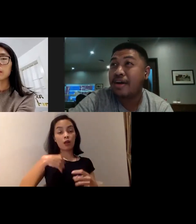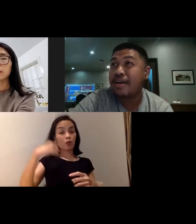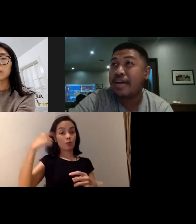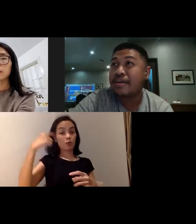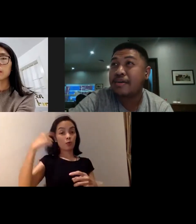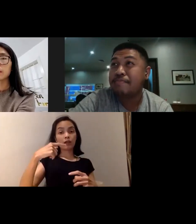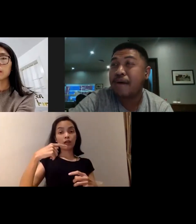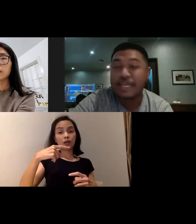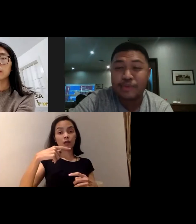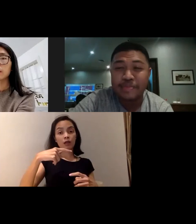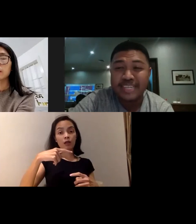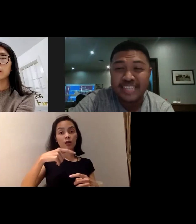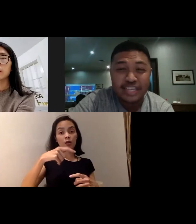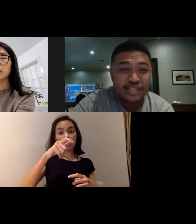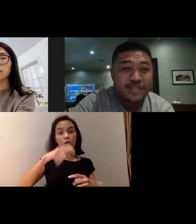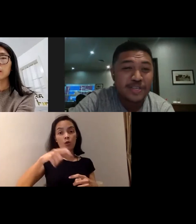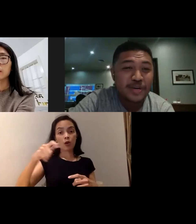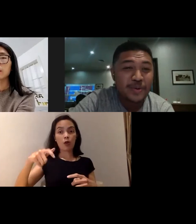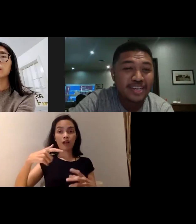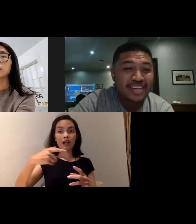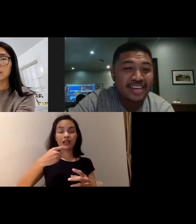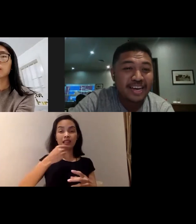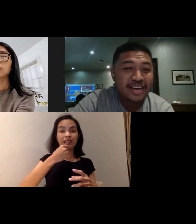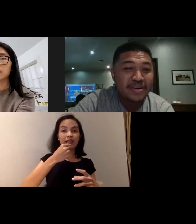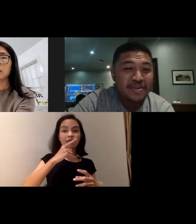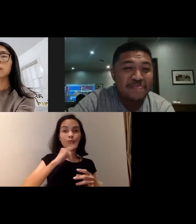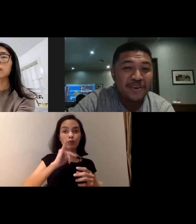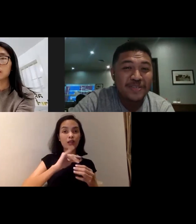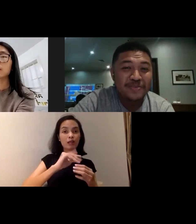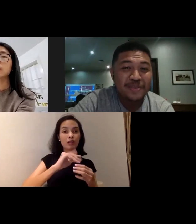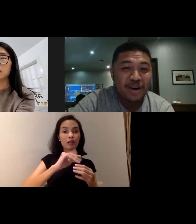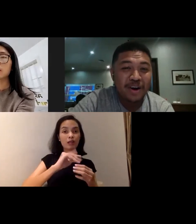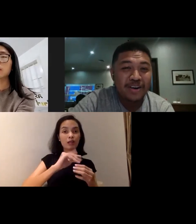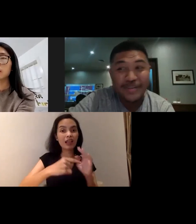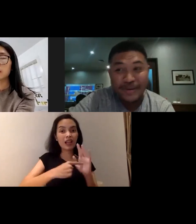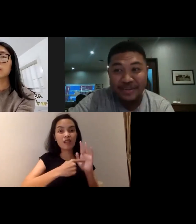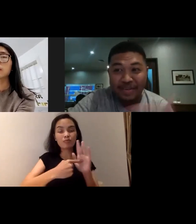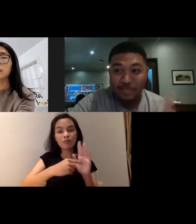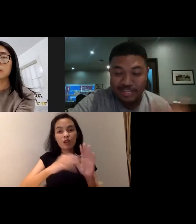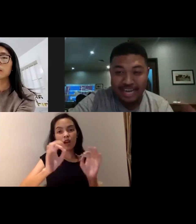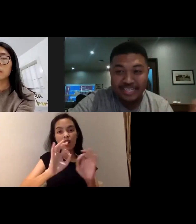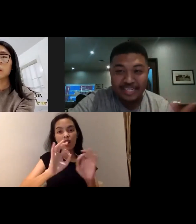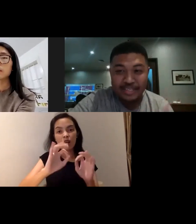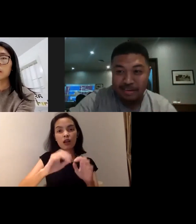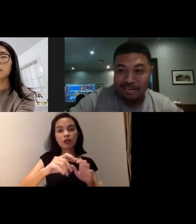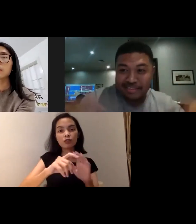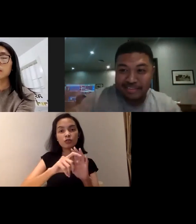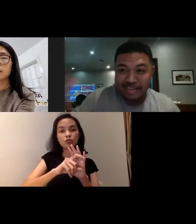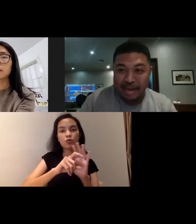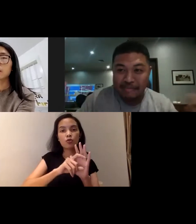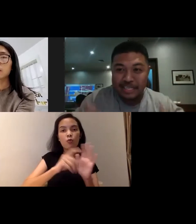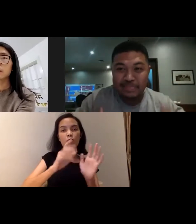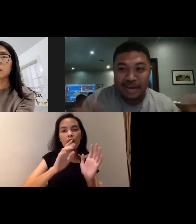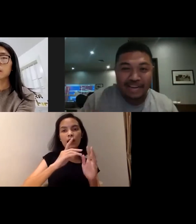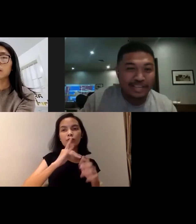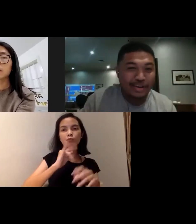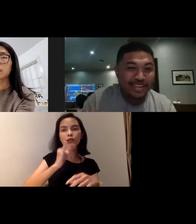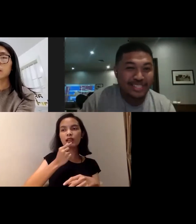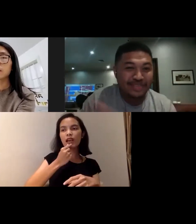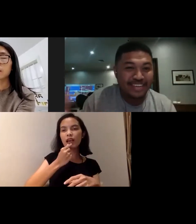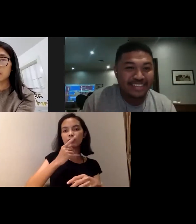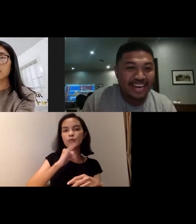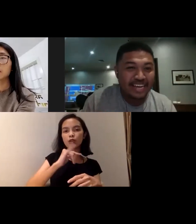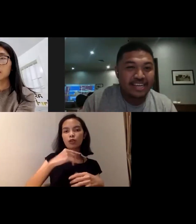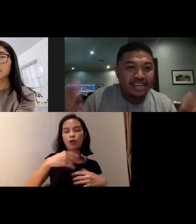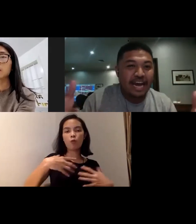are lack of body representations, you know, like most of them are, you know, like protagonists, like they have six packs and all and